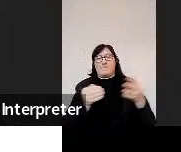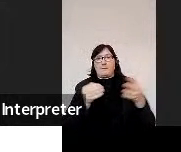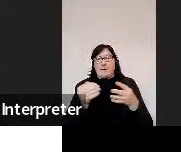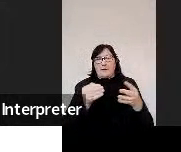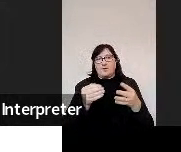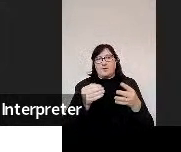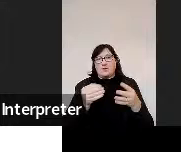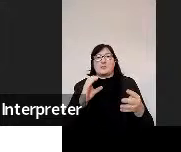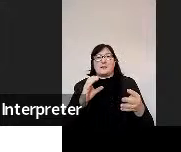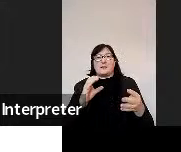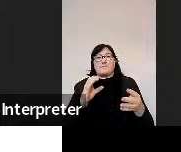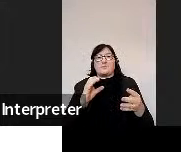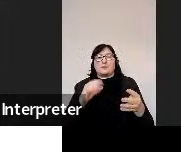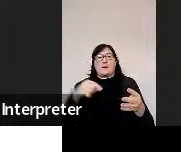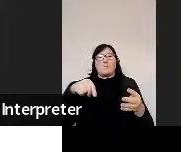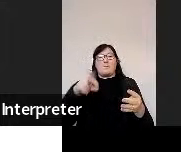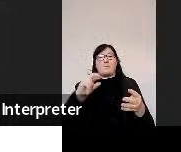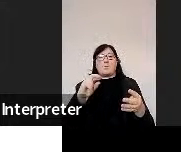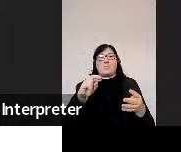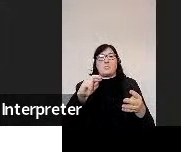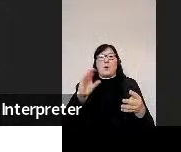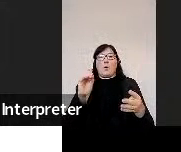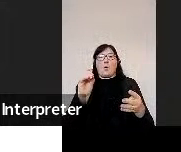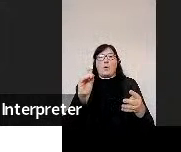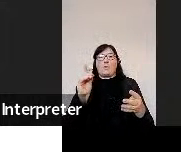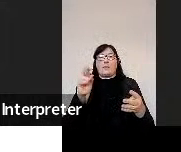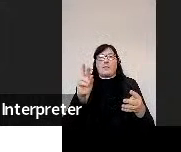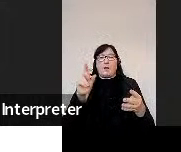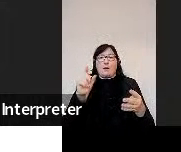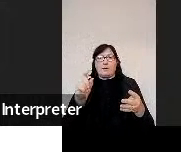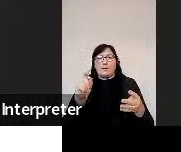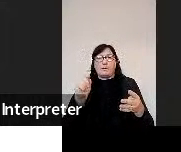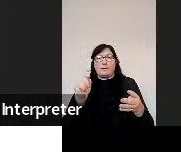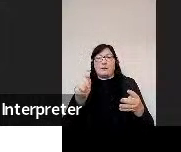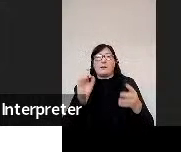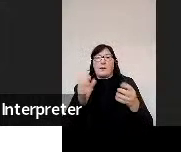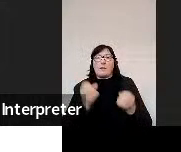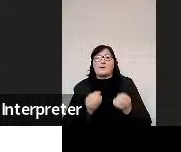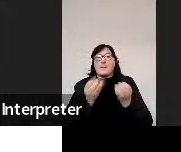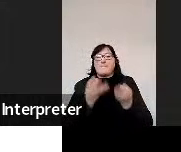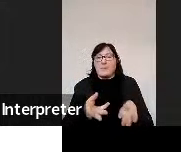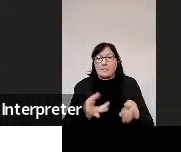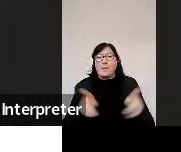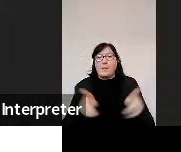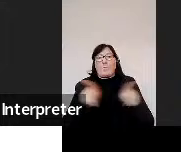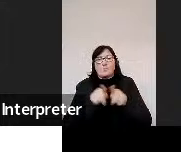this role allows you to submit and view both customs product and client